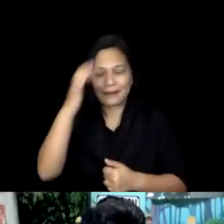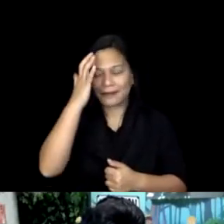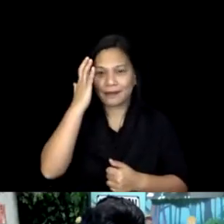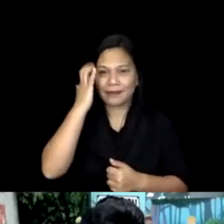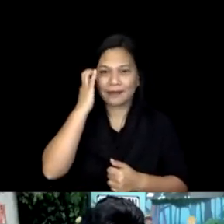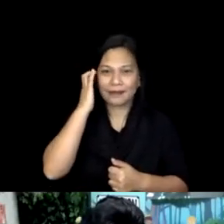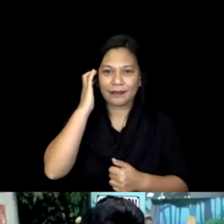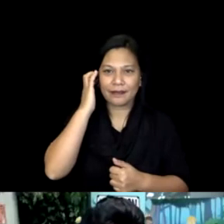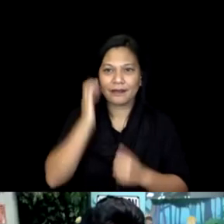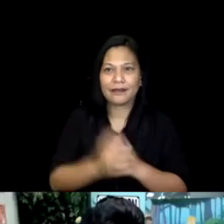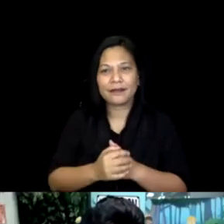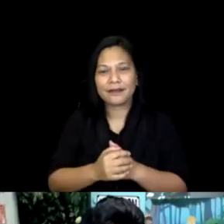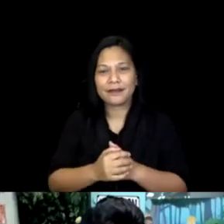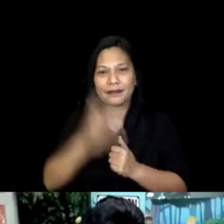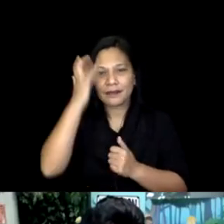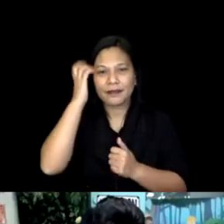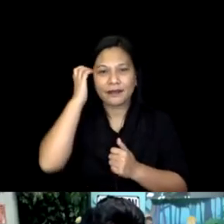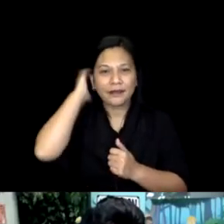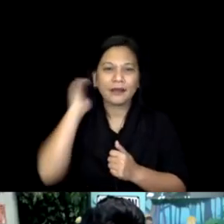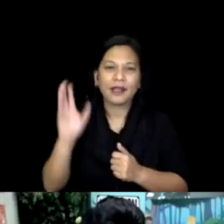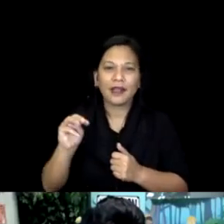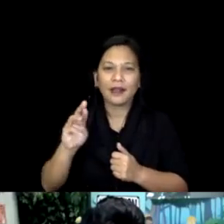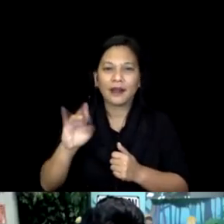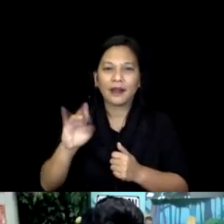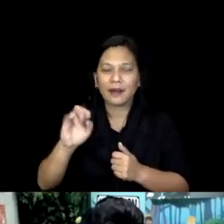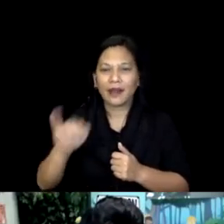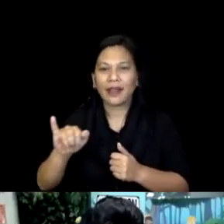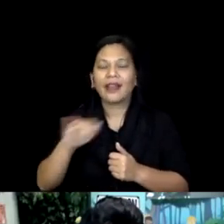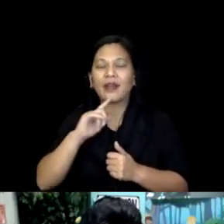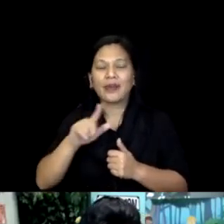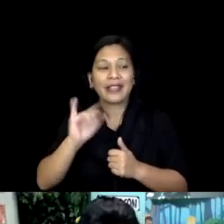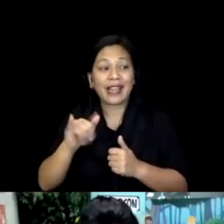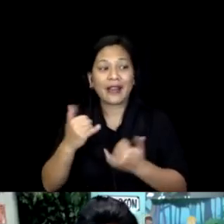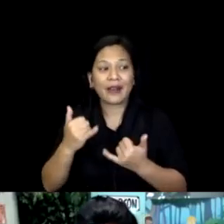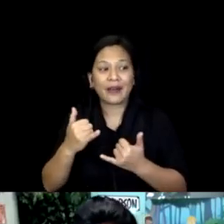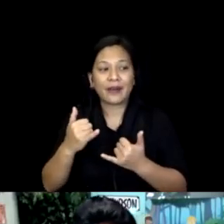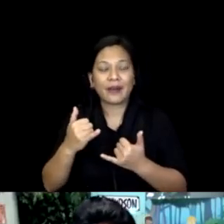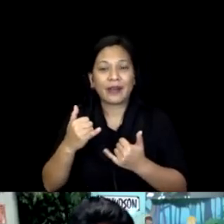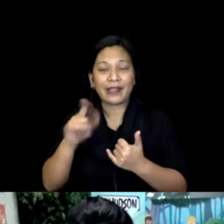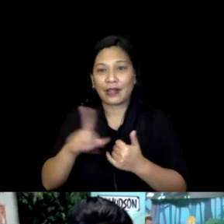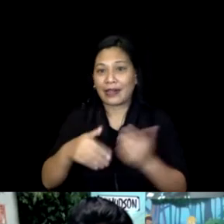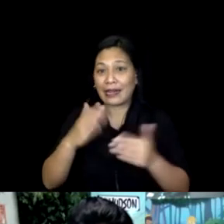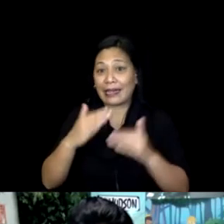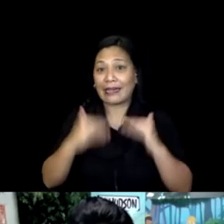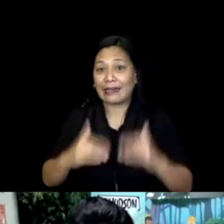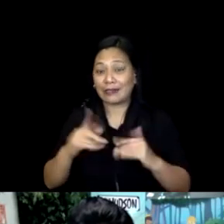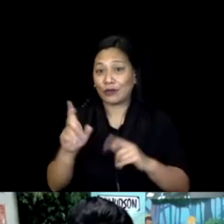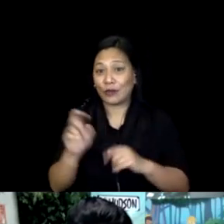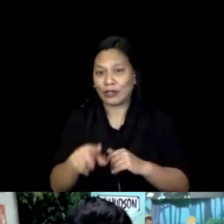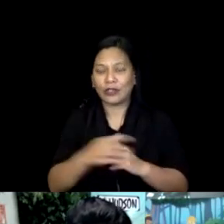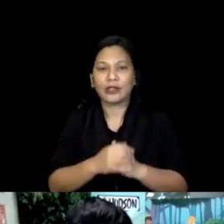This is a question that relates to what you just said. So I'll put it out to anyone who wants to take it.